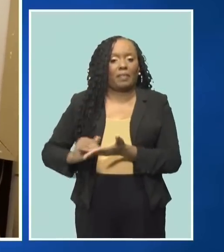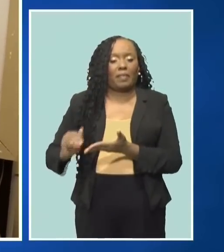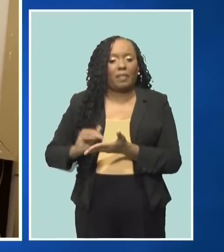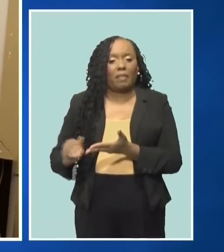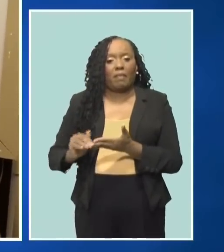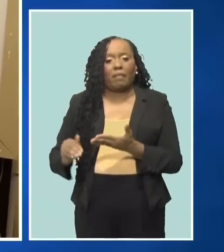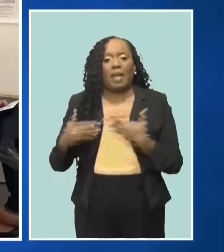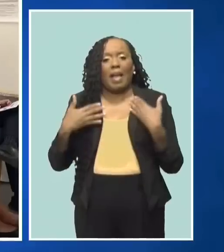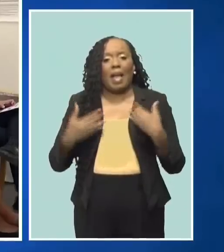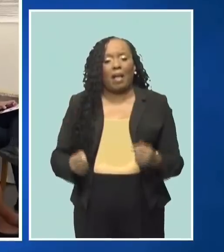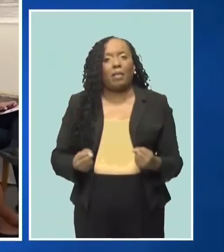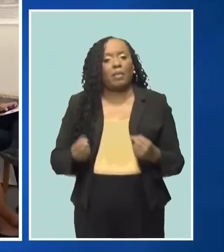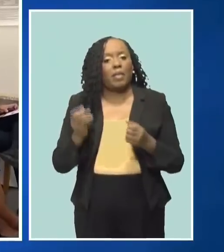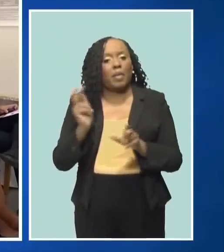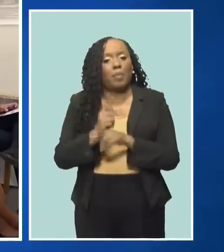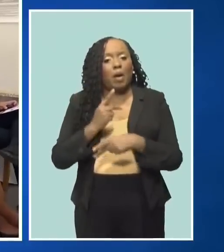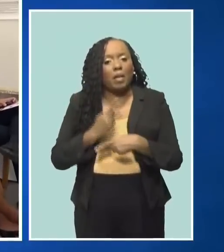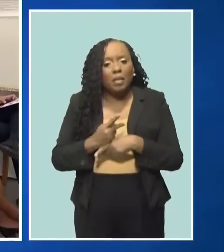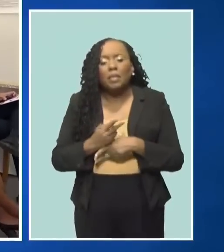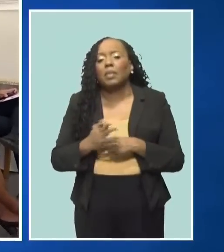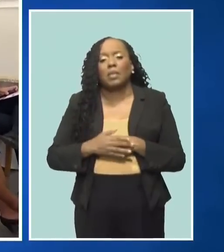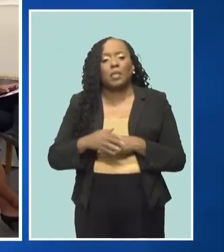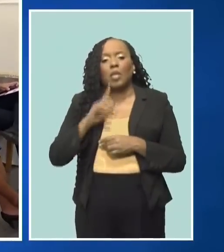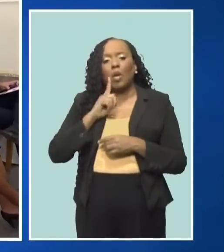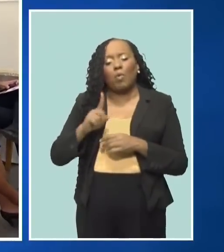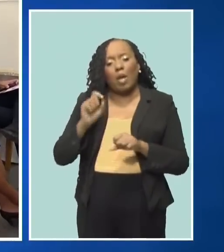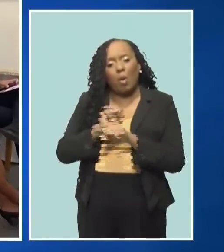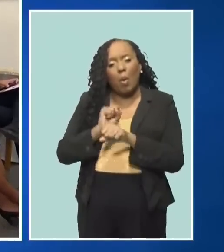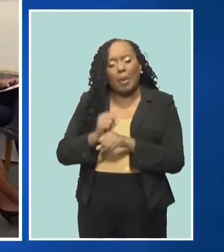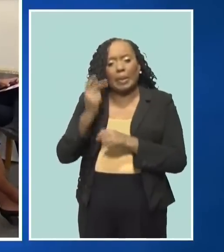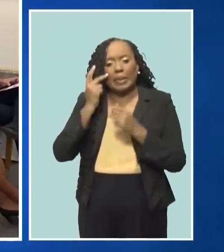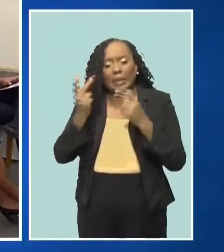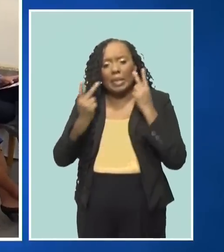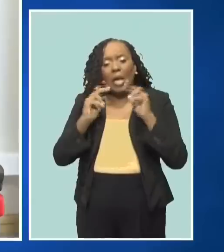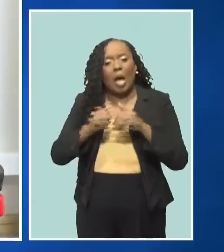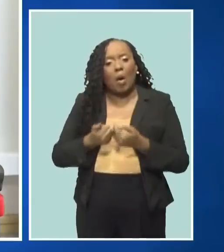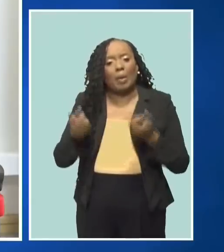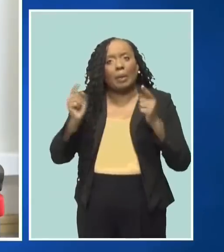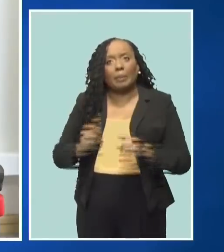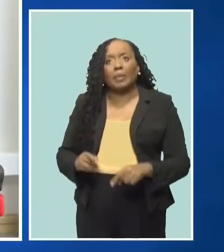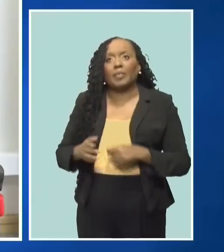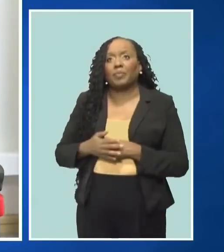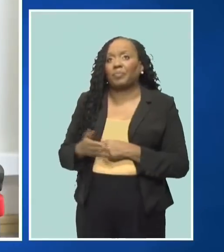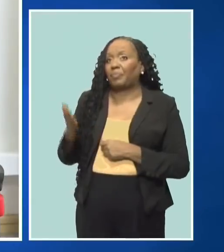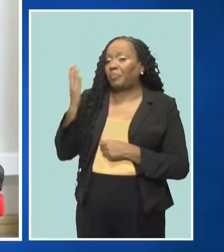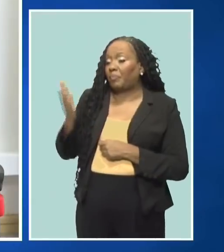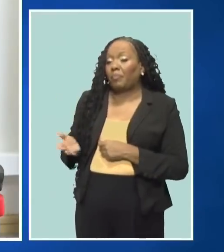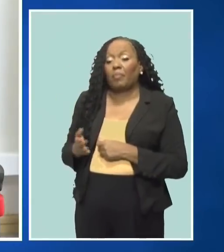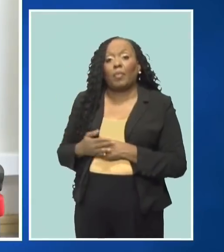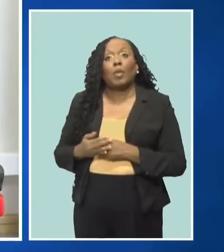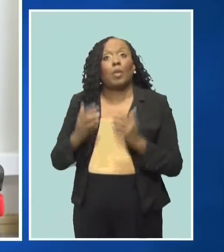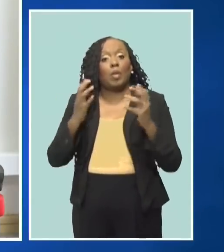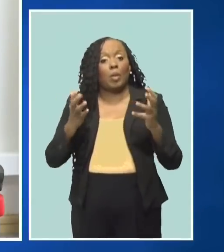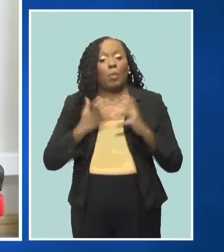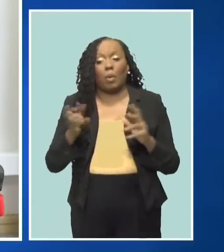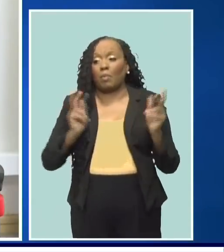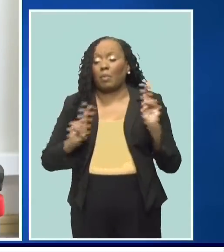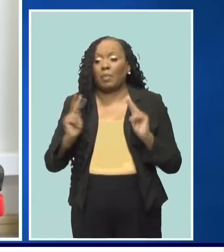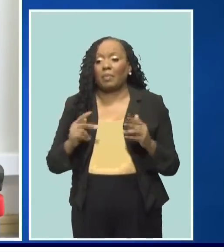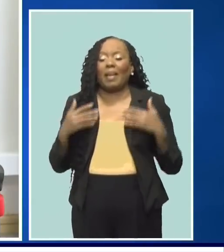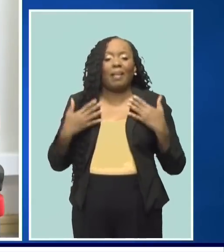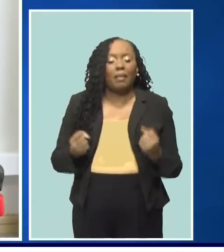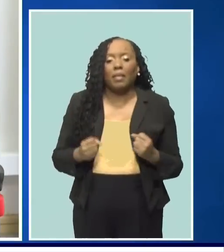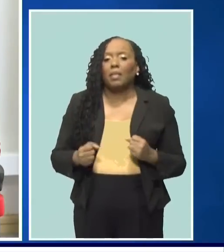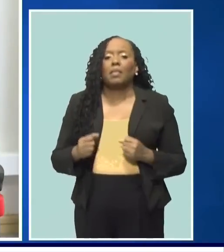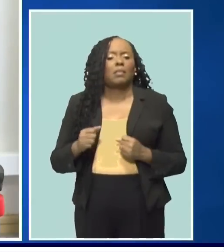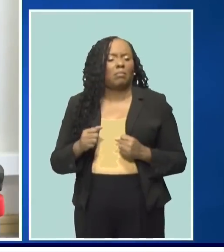by Dr. Kia Lewis and the Department of Commerce. So that being healthy does not become an option,